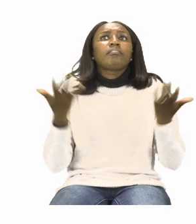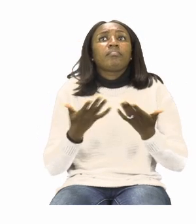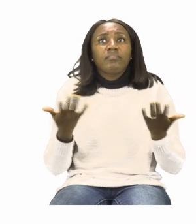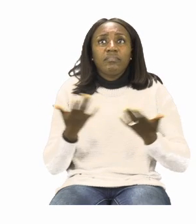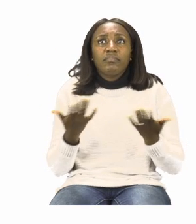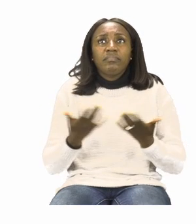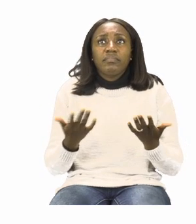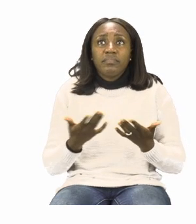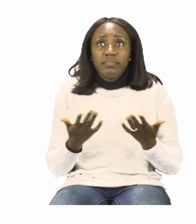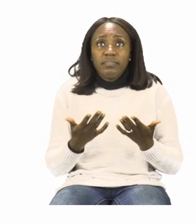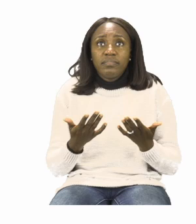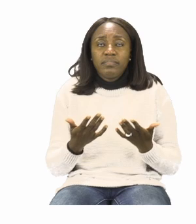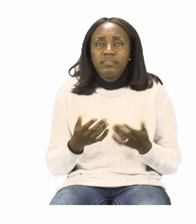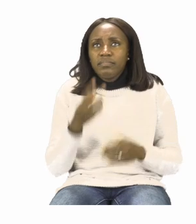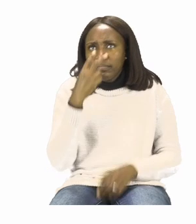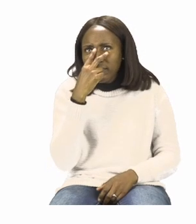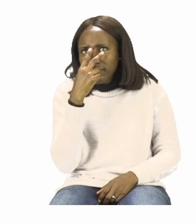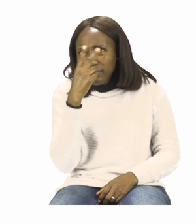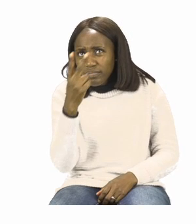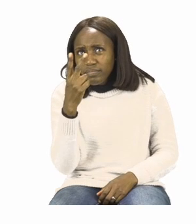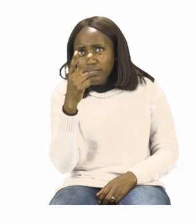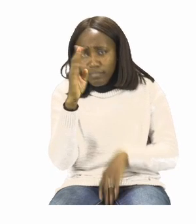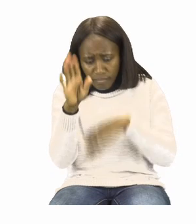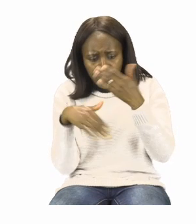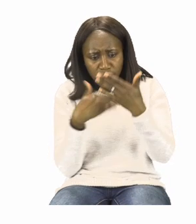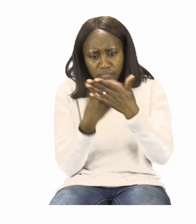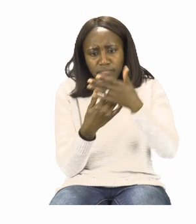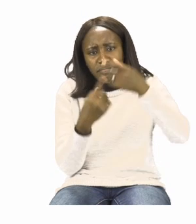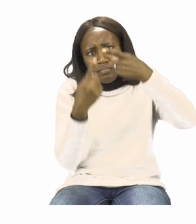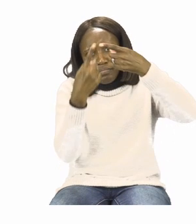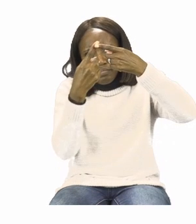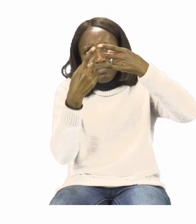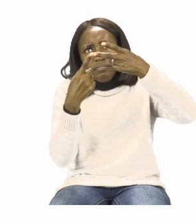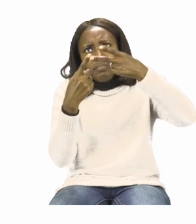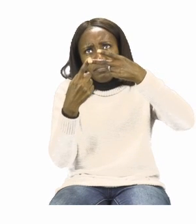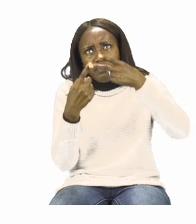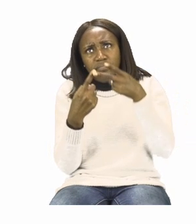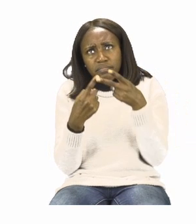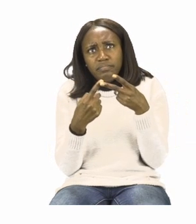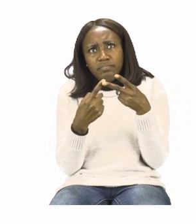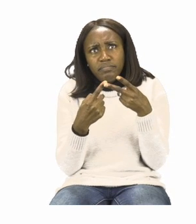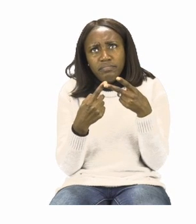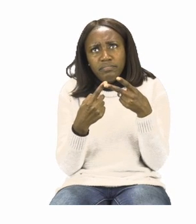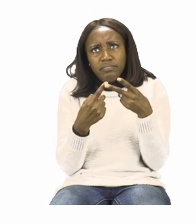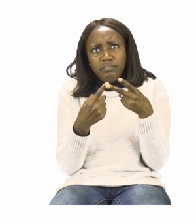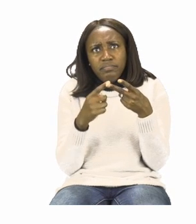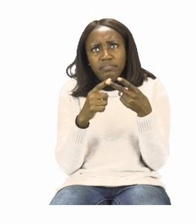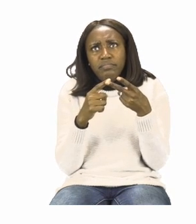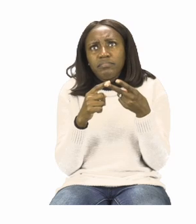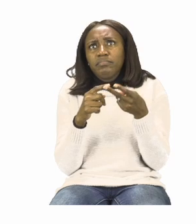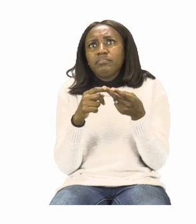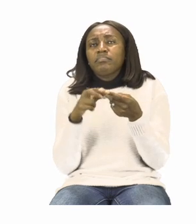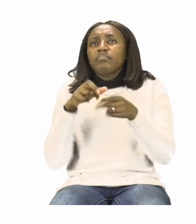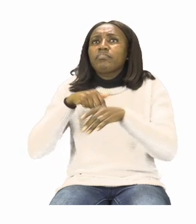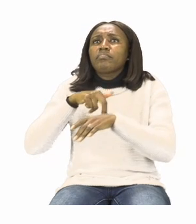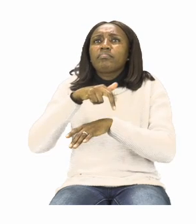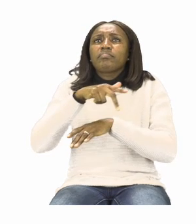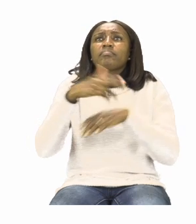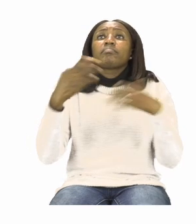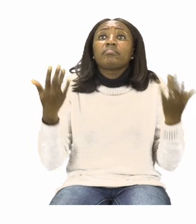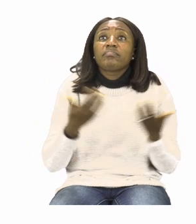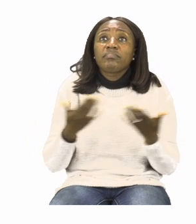So you have to go back and look at these two pictures again. Are you going to cross the road on